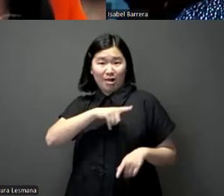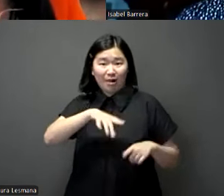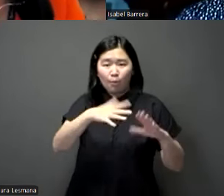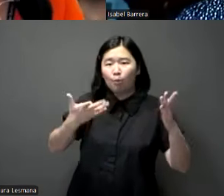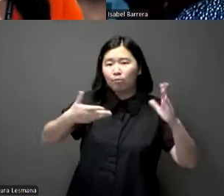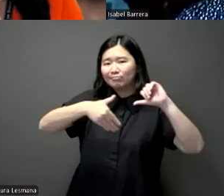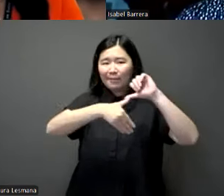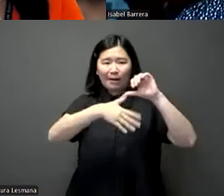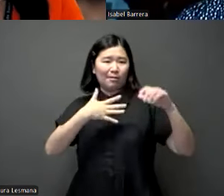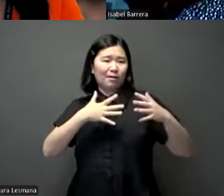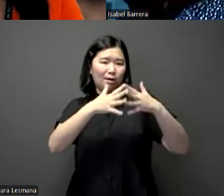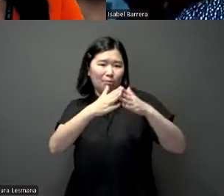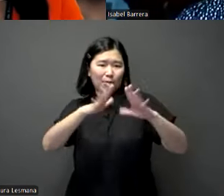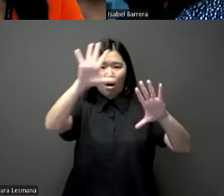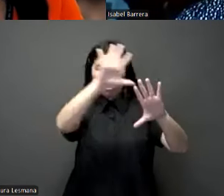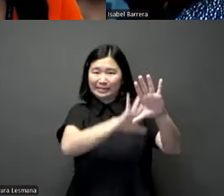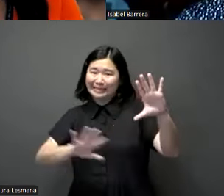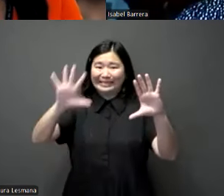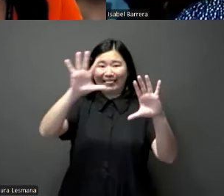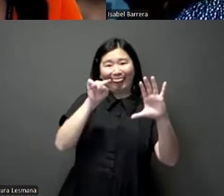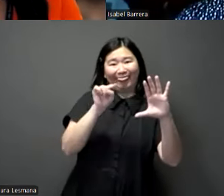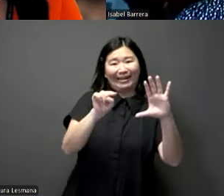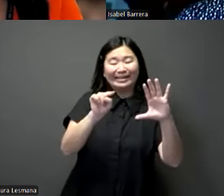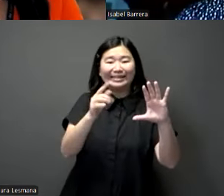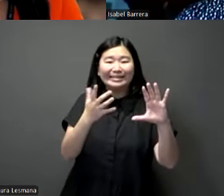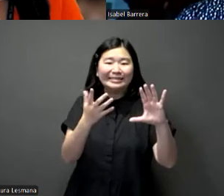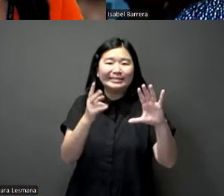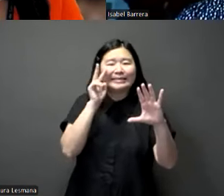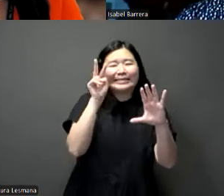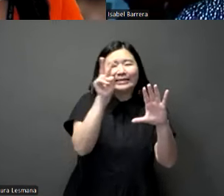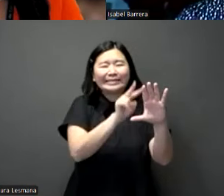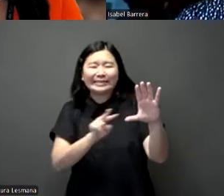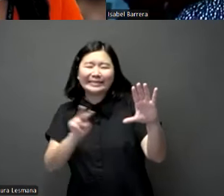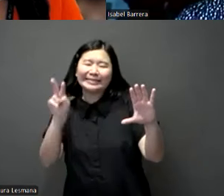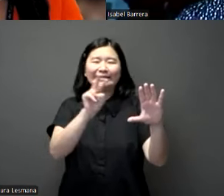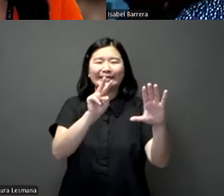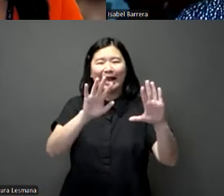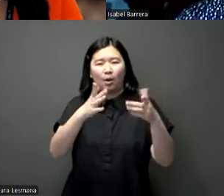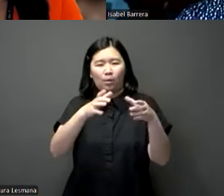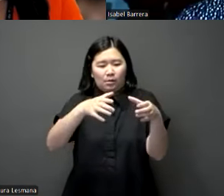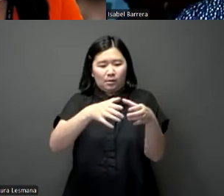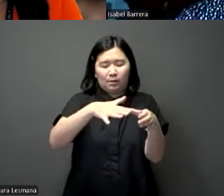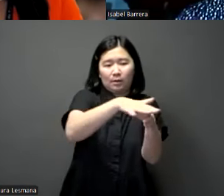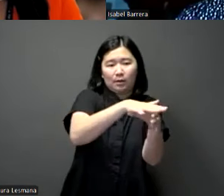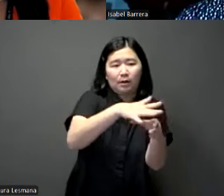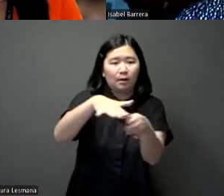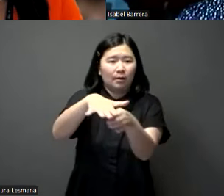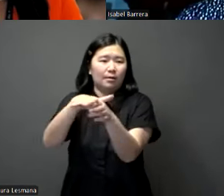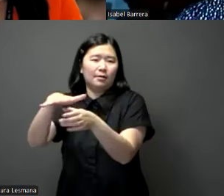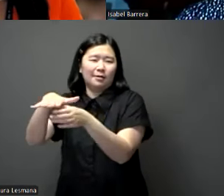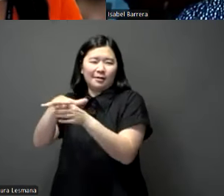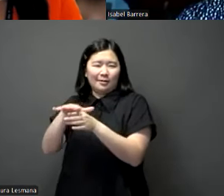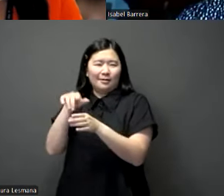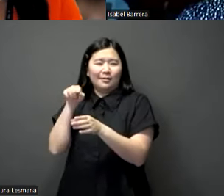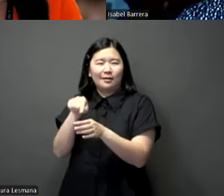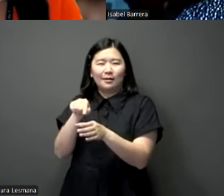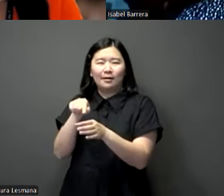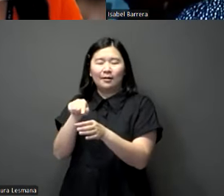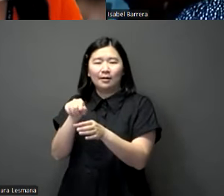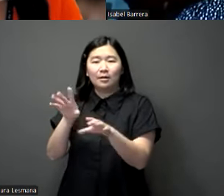have the best practices inserted into the national programs trying to eliminate different